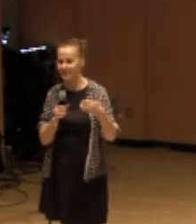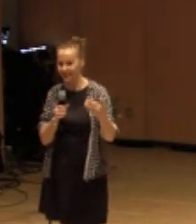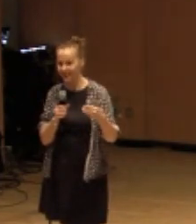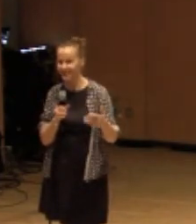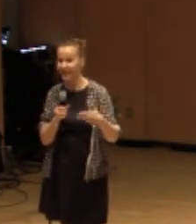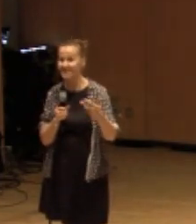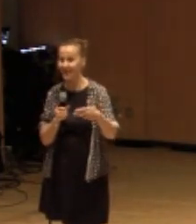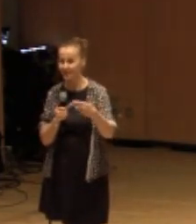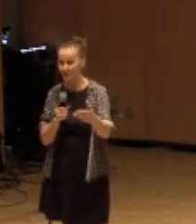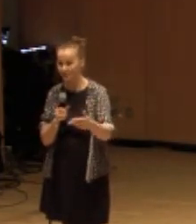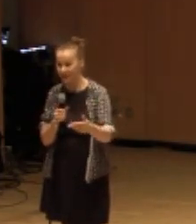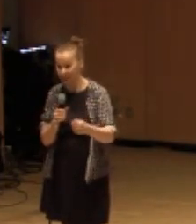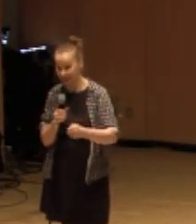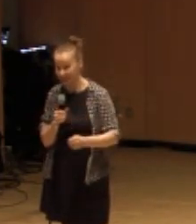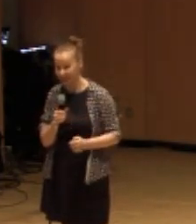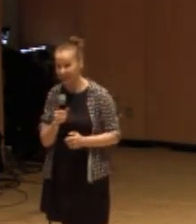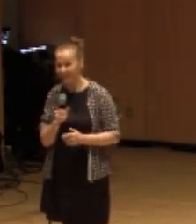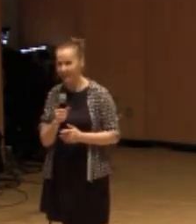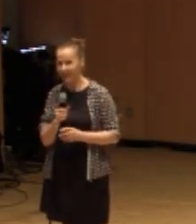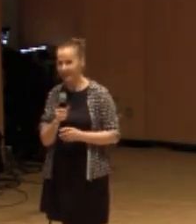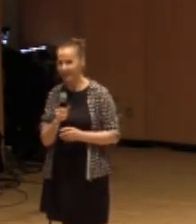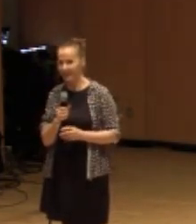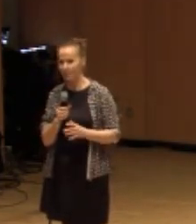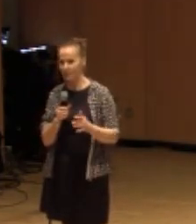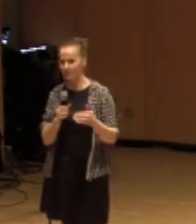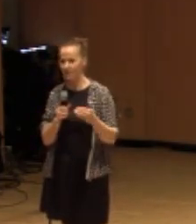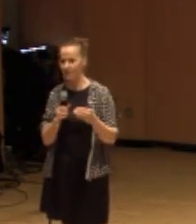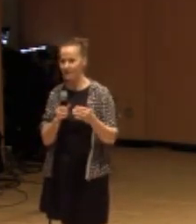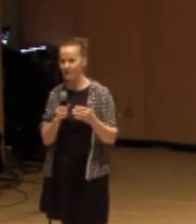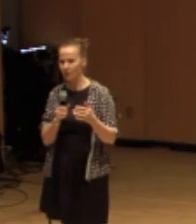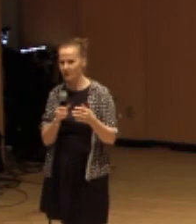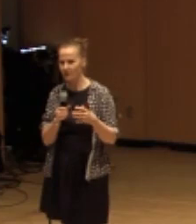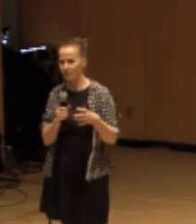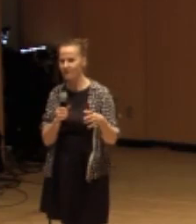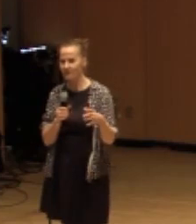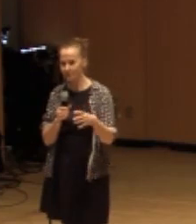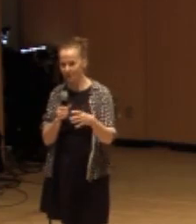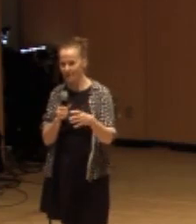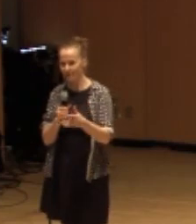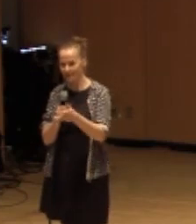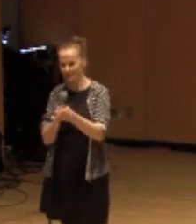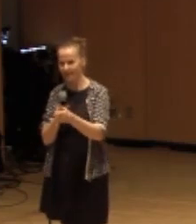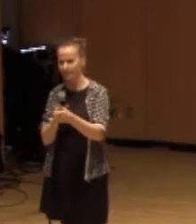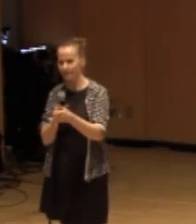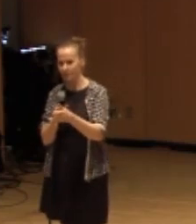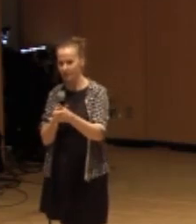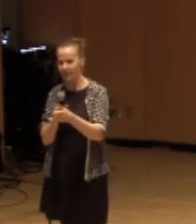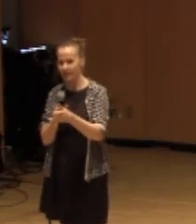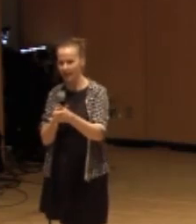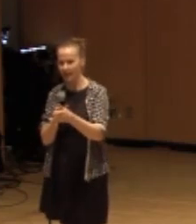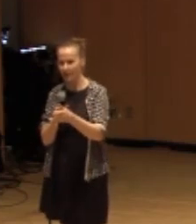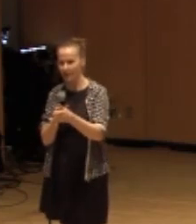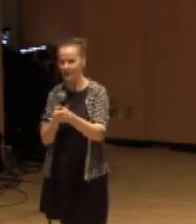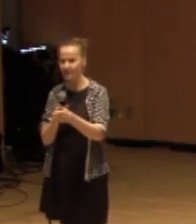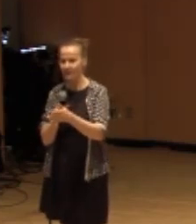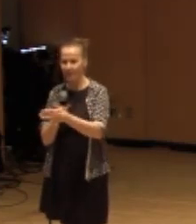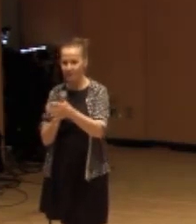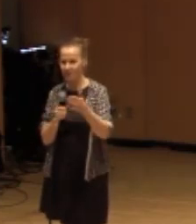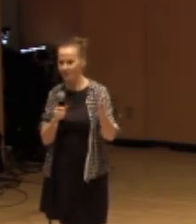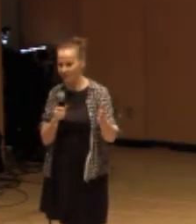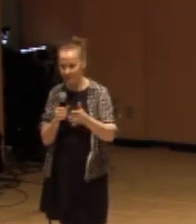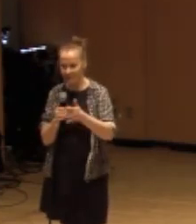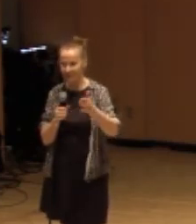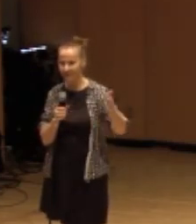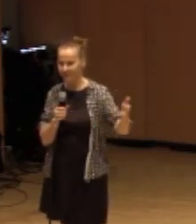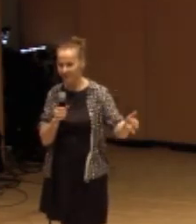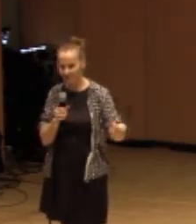experiencing things as I was reading it and and one of the things that I wanted to really Embrace are exactly what you're saying how how